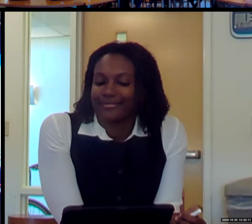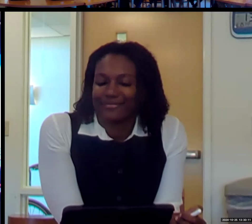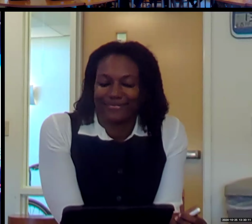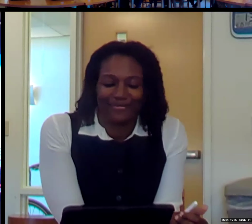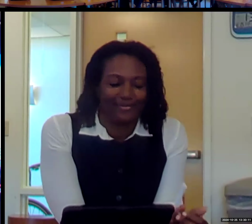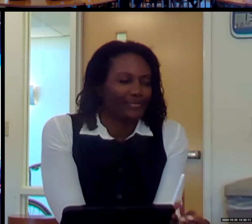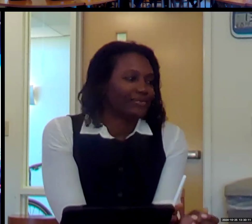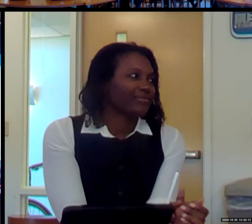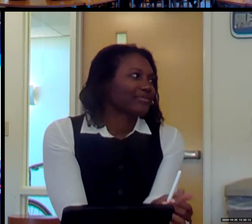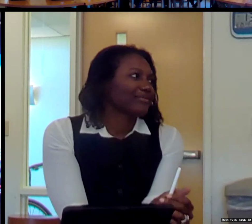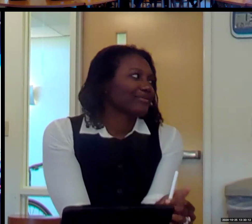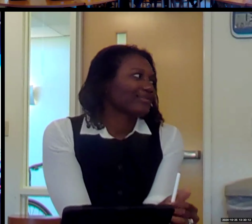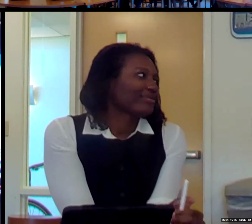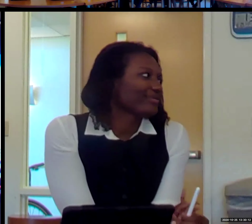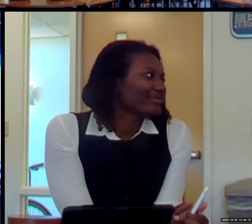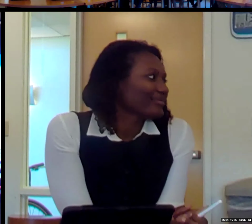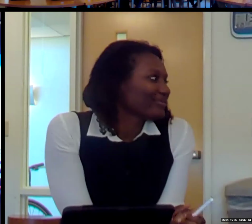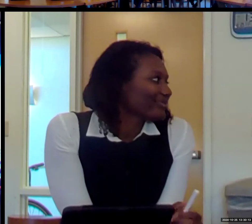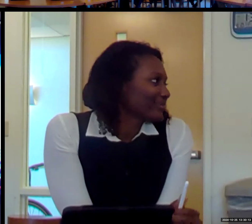Stephanie Lindsey?